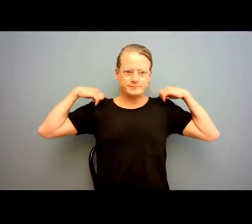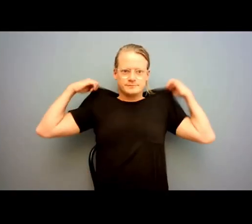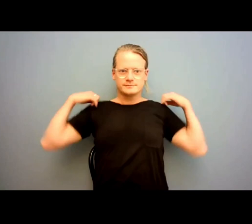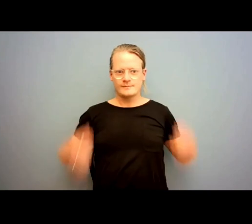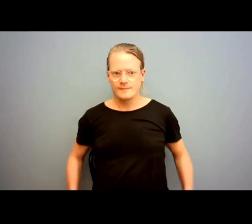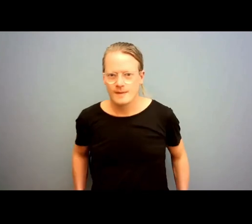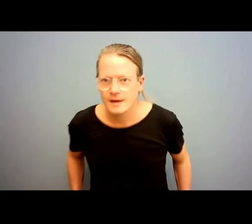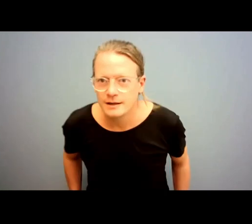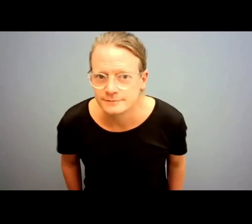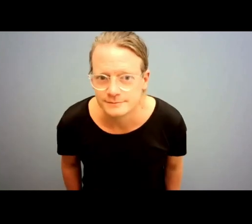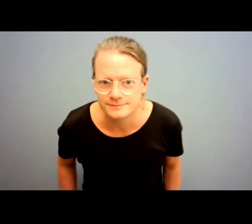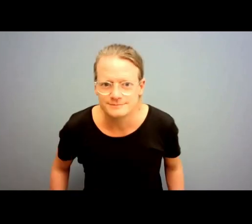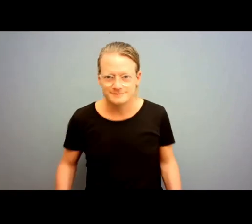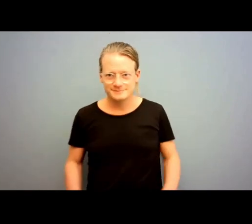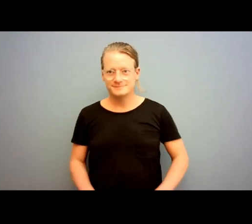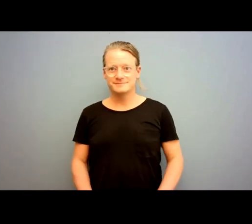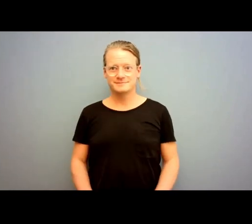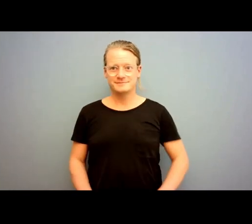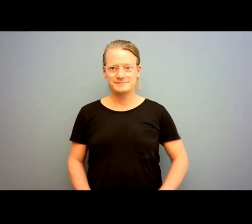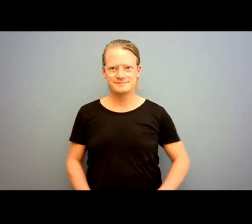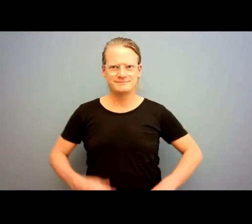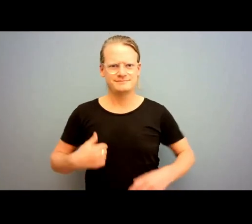Where do I find the